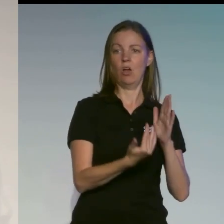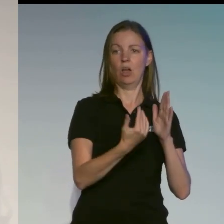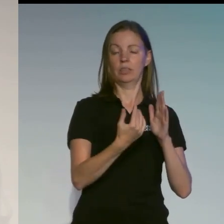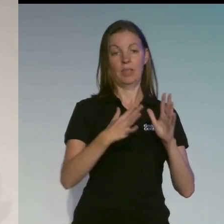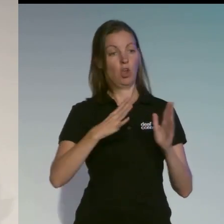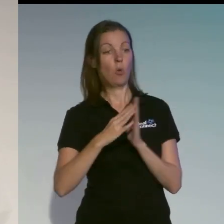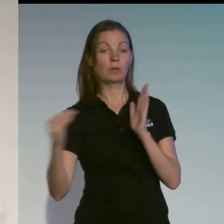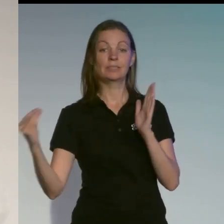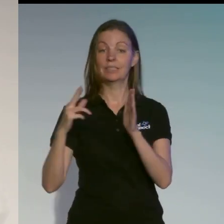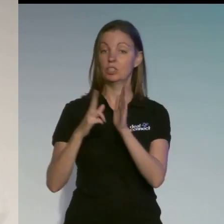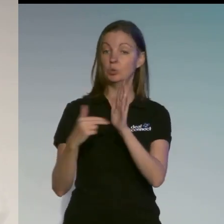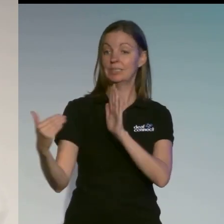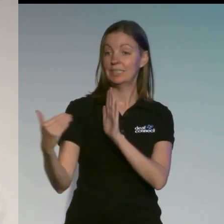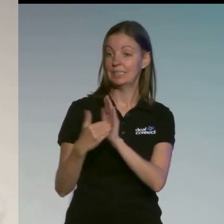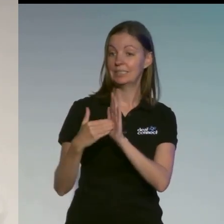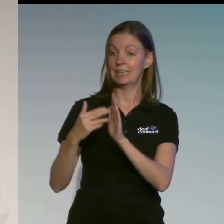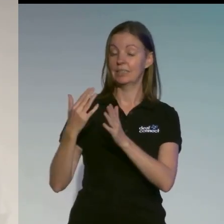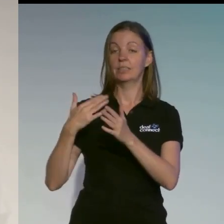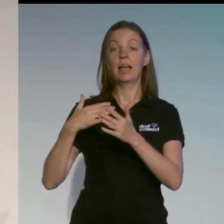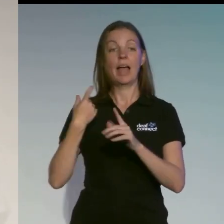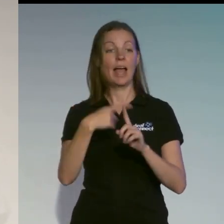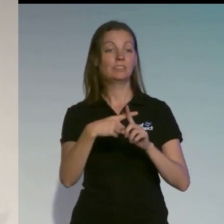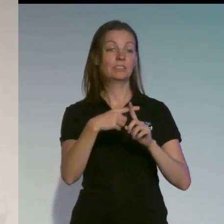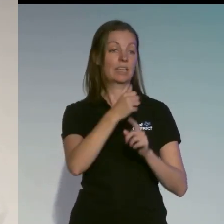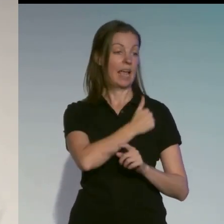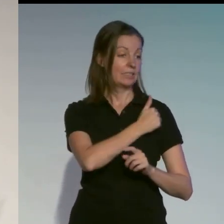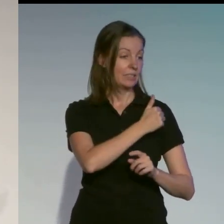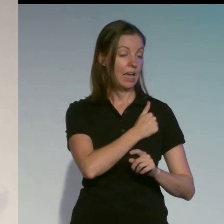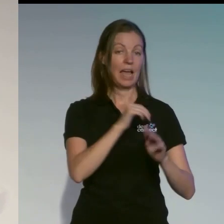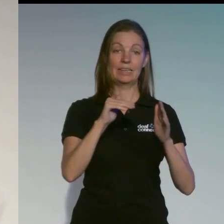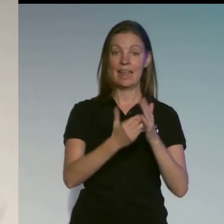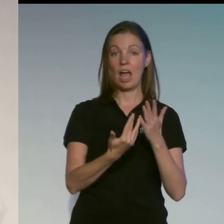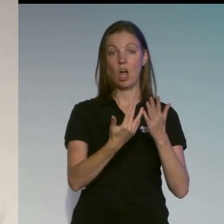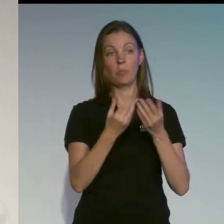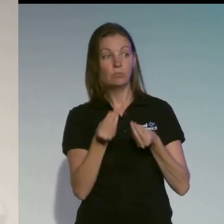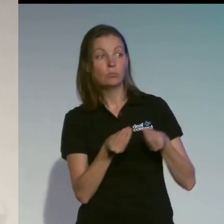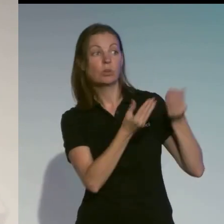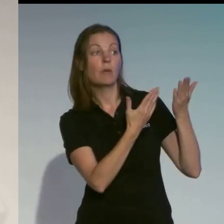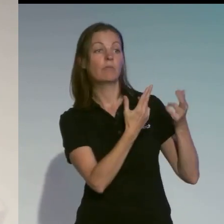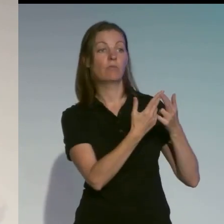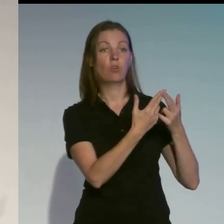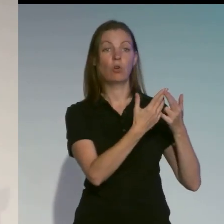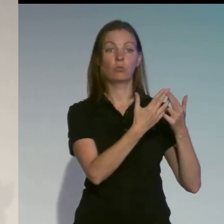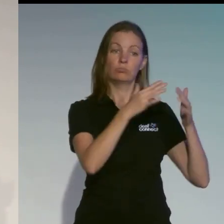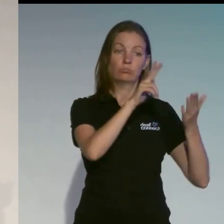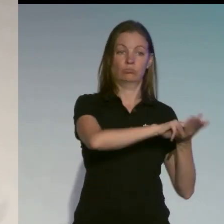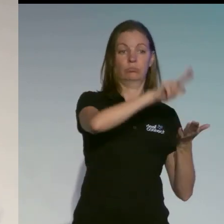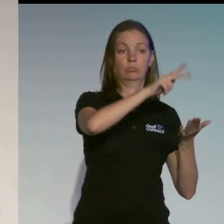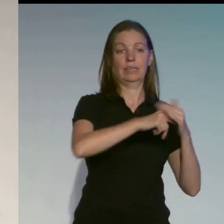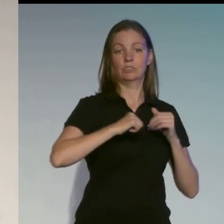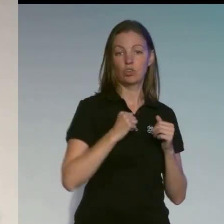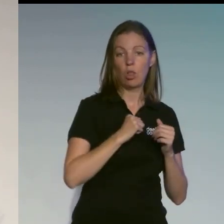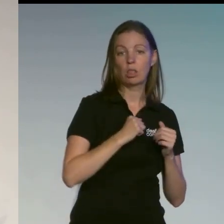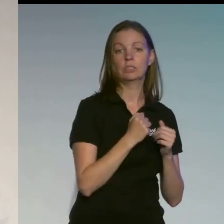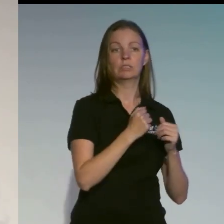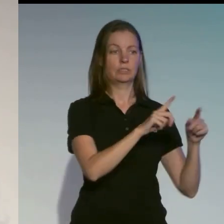expertise, to a limited extent in Canada, and is now being adapted for entry to Parliament in Scotland, Tasmania, and New South Wales. And this all seems very